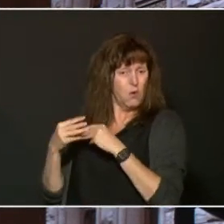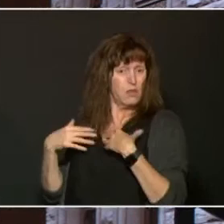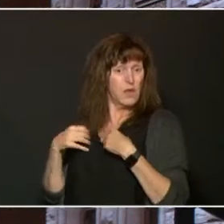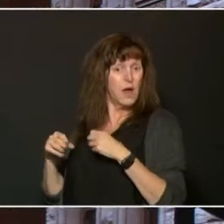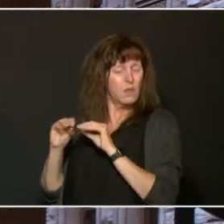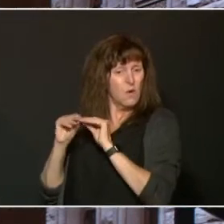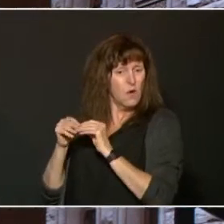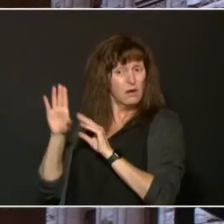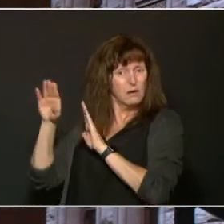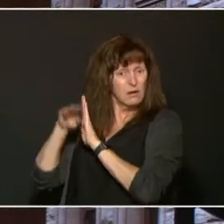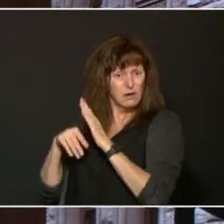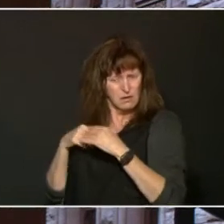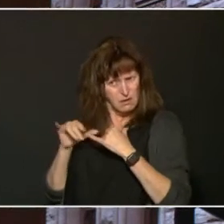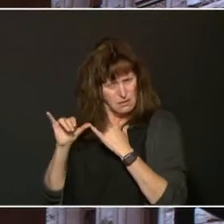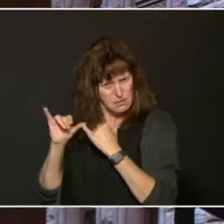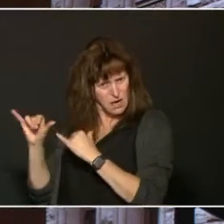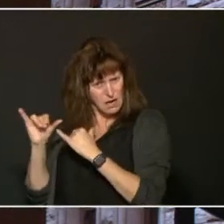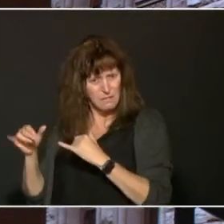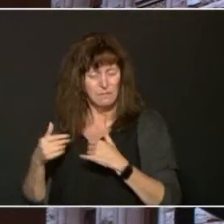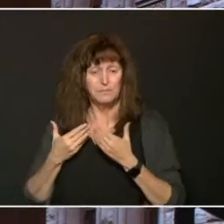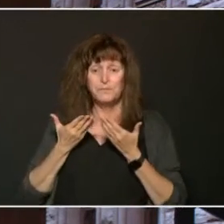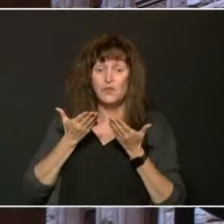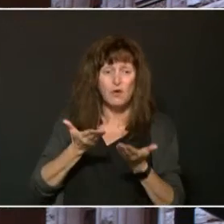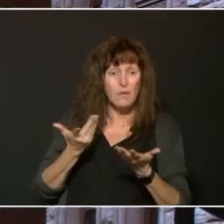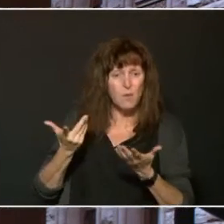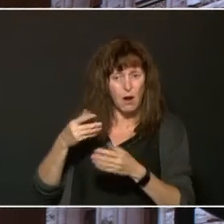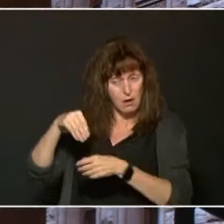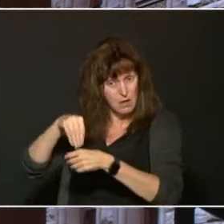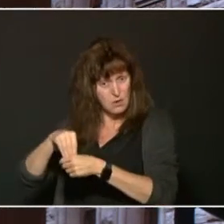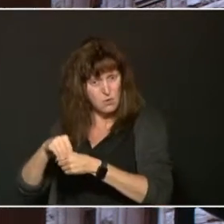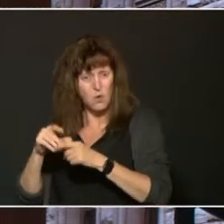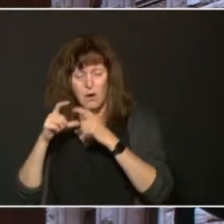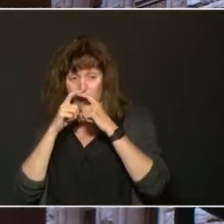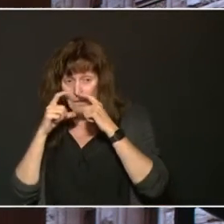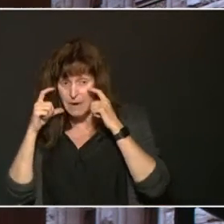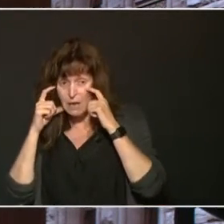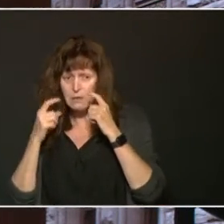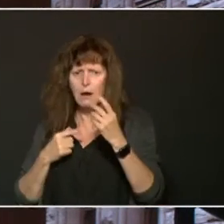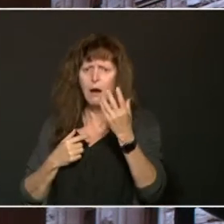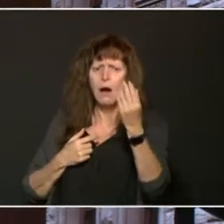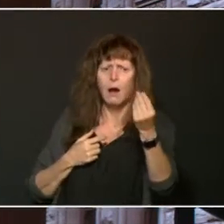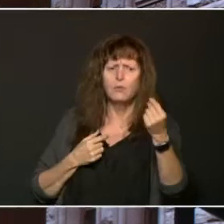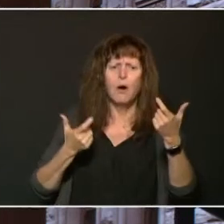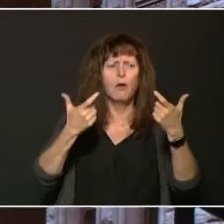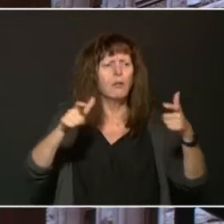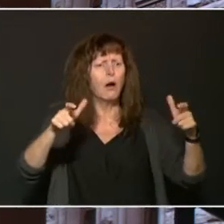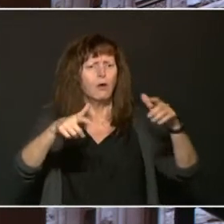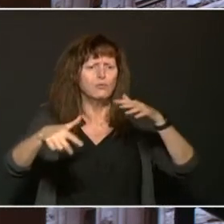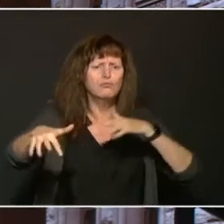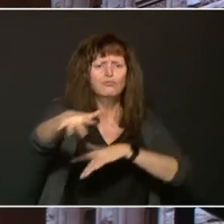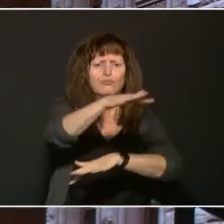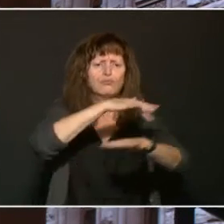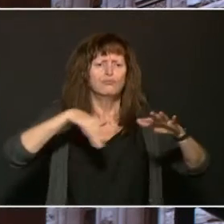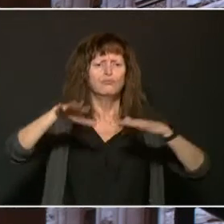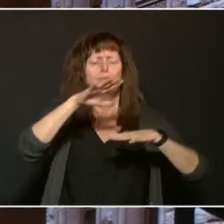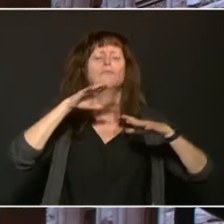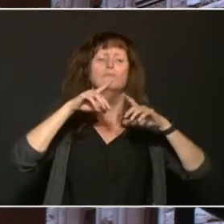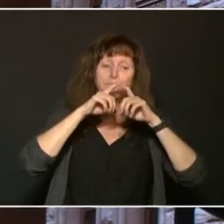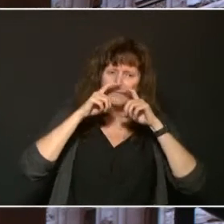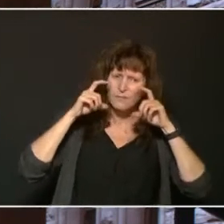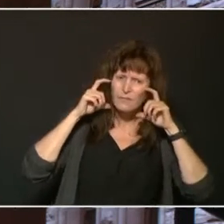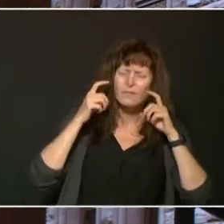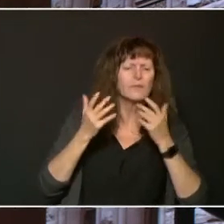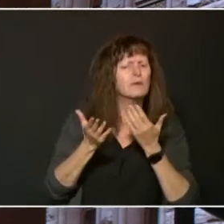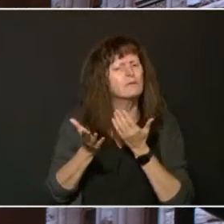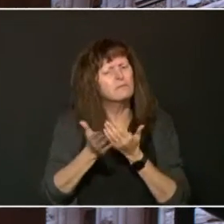mask indoors and at large gatherings outdoors. This extends to even the fully vaccinated, and this will help reduce